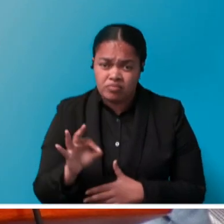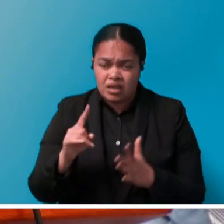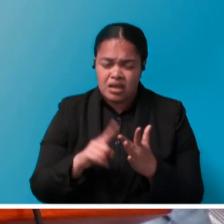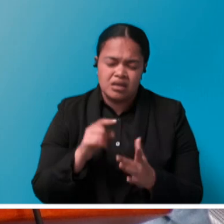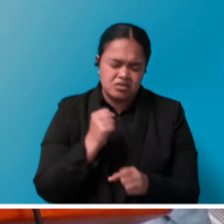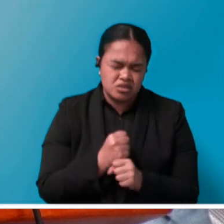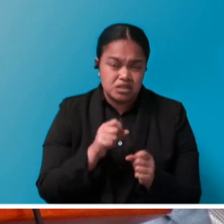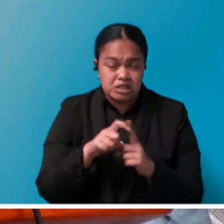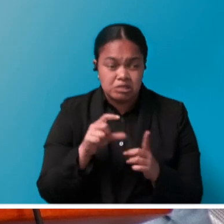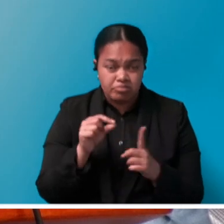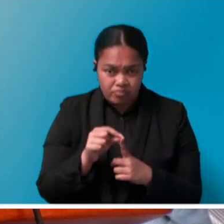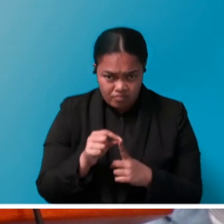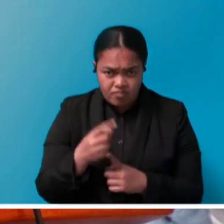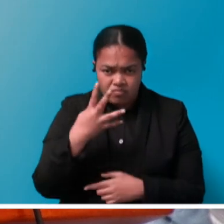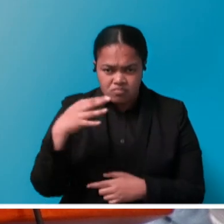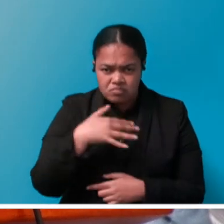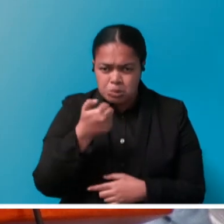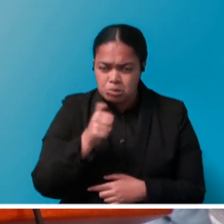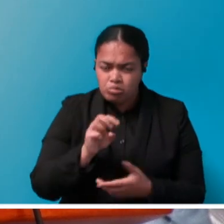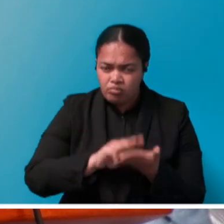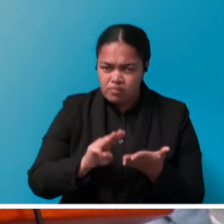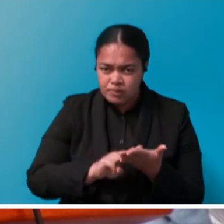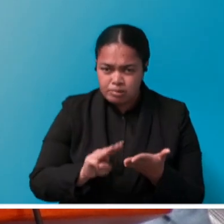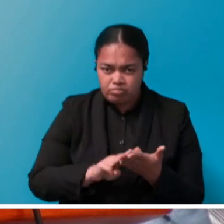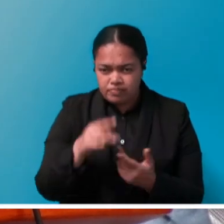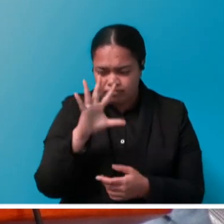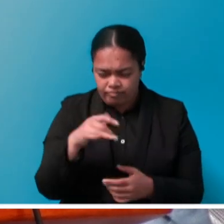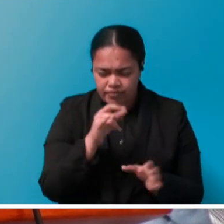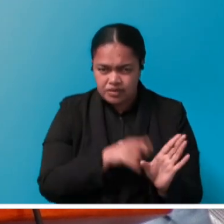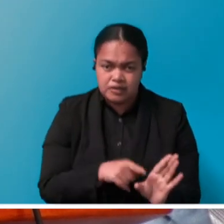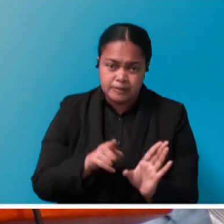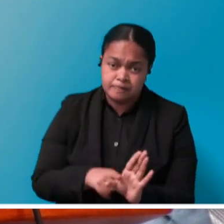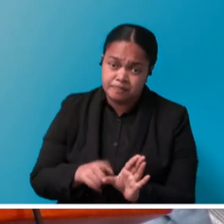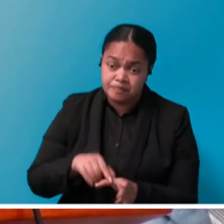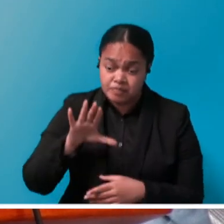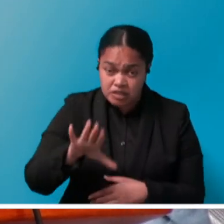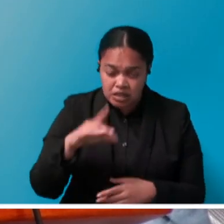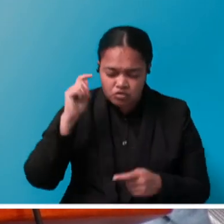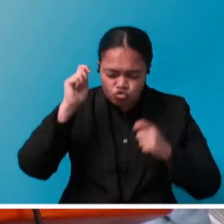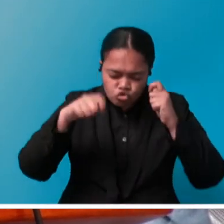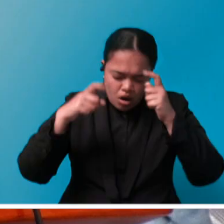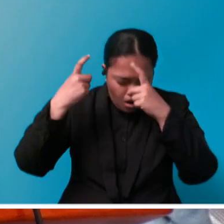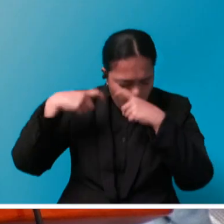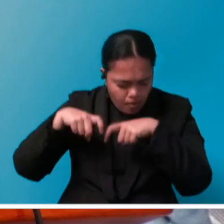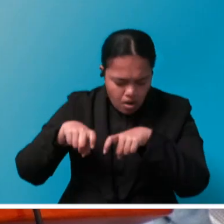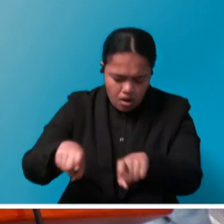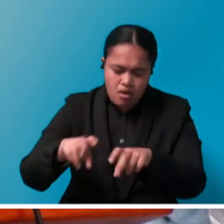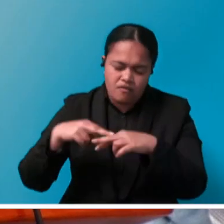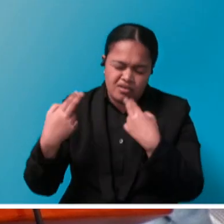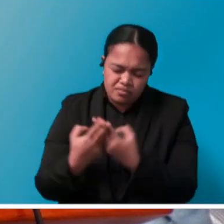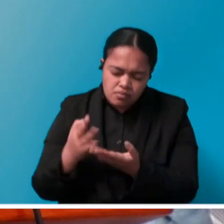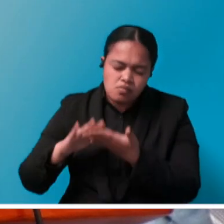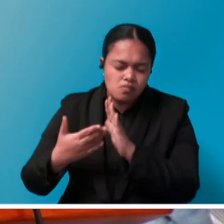roughly 460 million each year. A child is left traumatized. It takes a toll on their family, on the